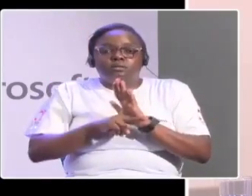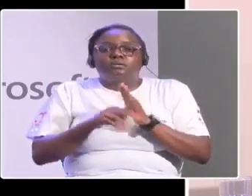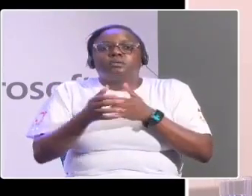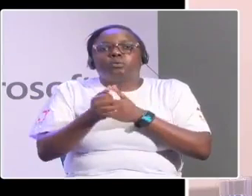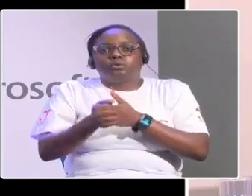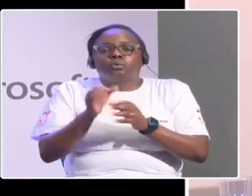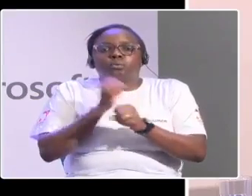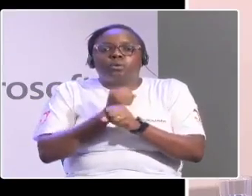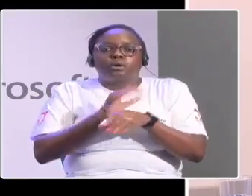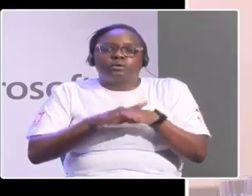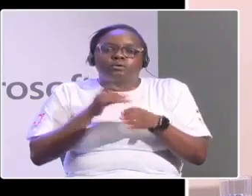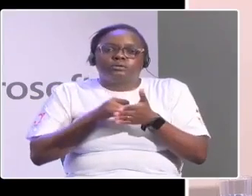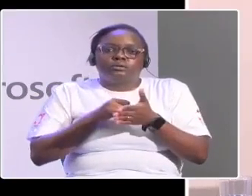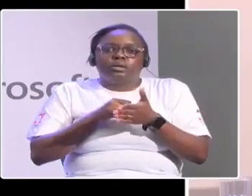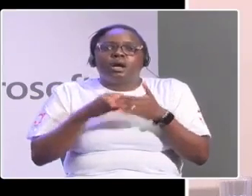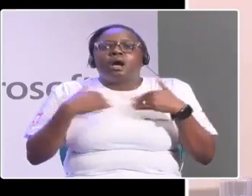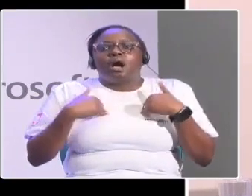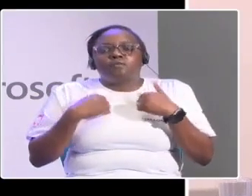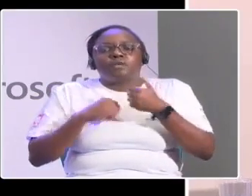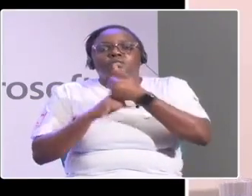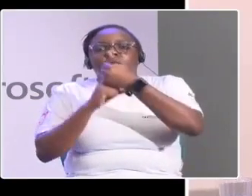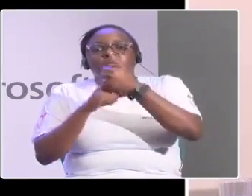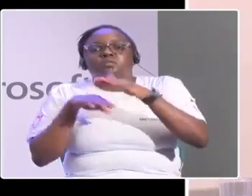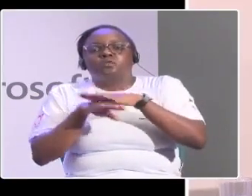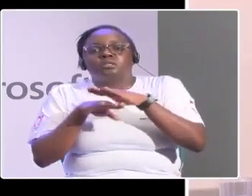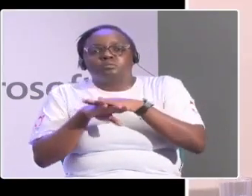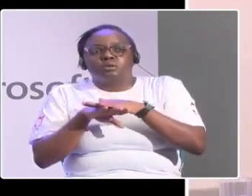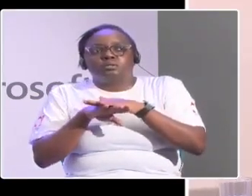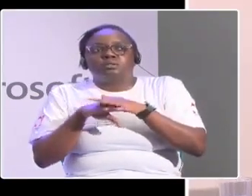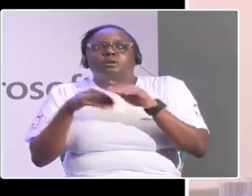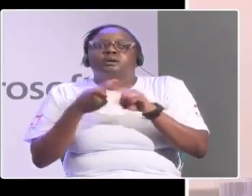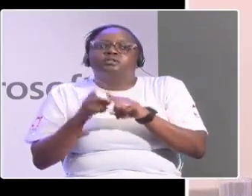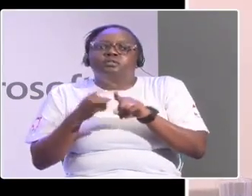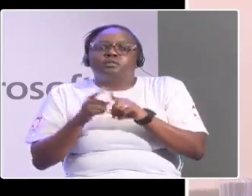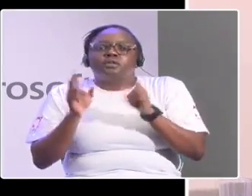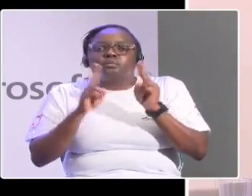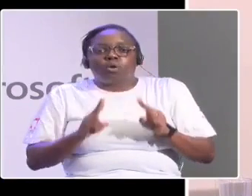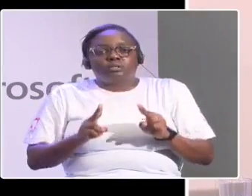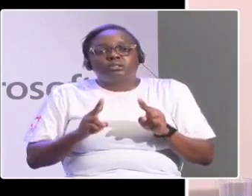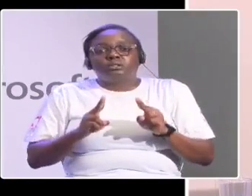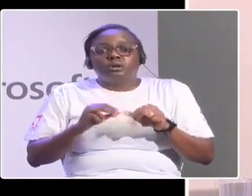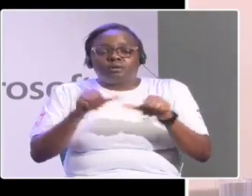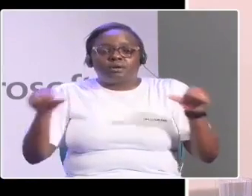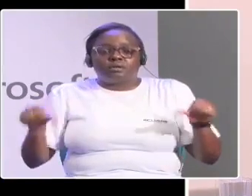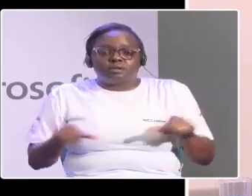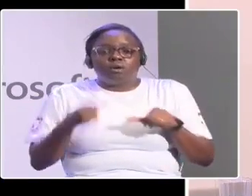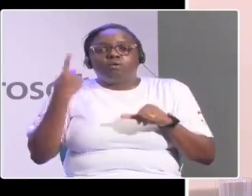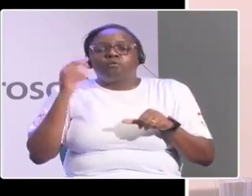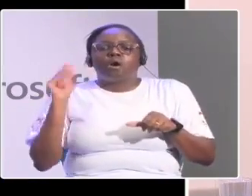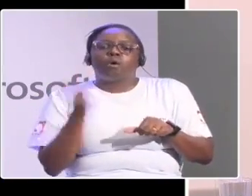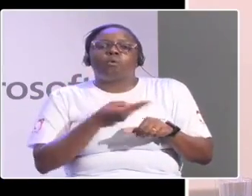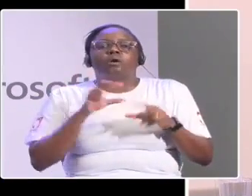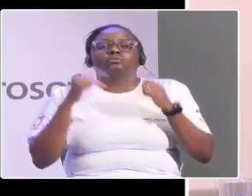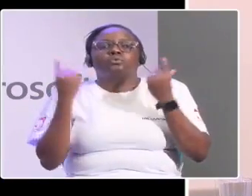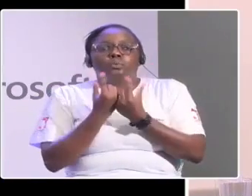working on it, but having executive sponsors for accessibility across different product areas, having executive sponsors for our group